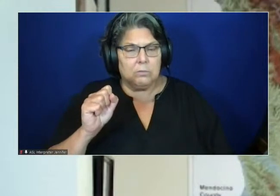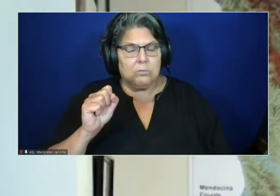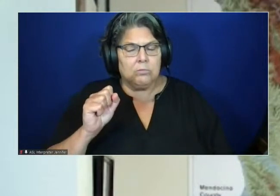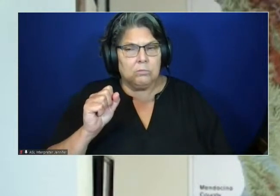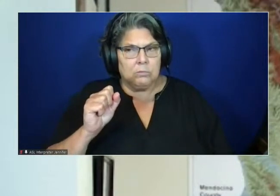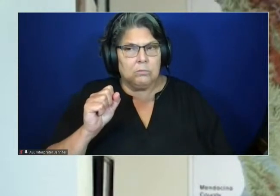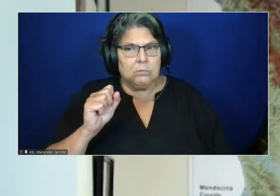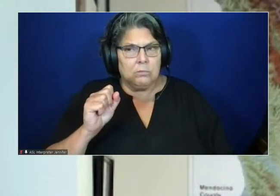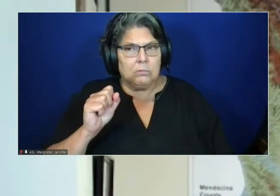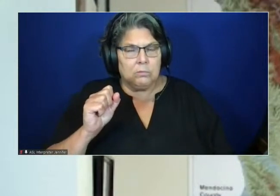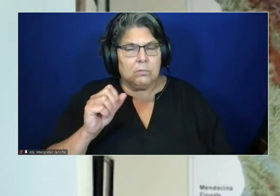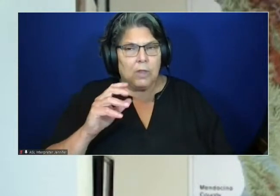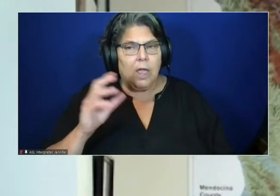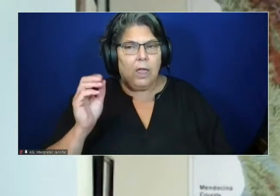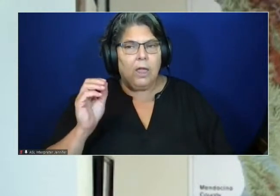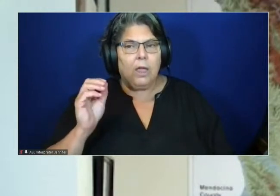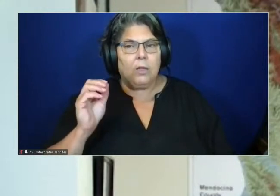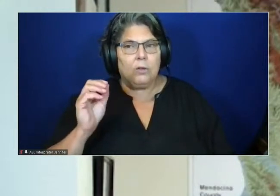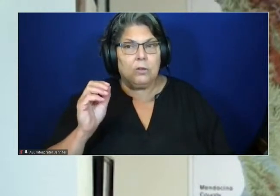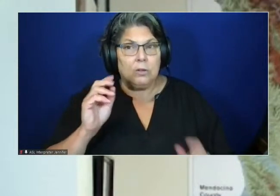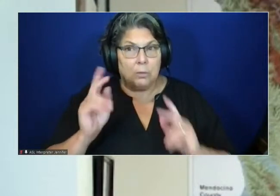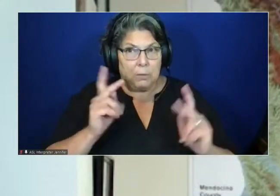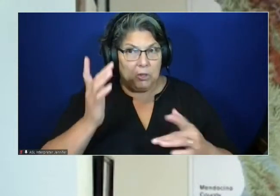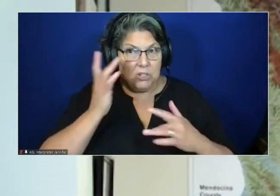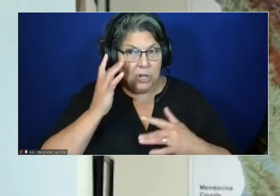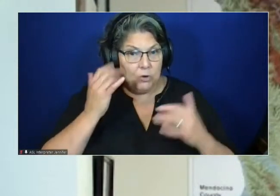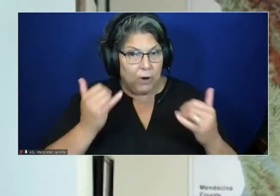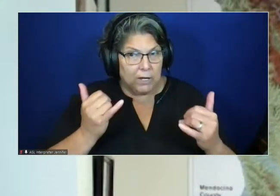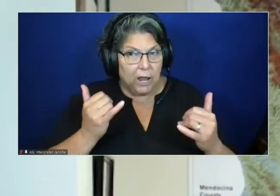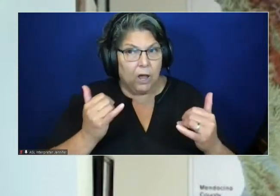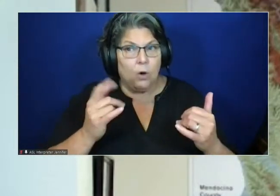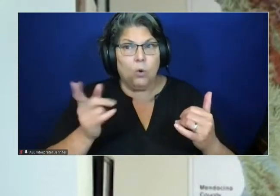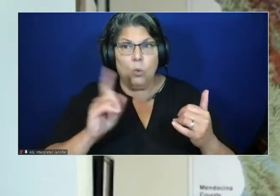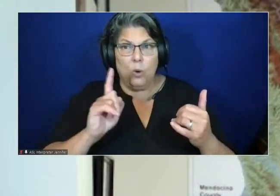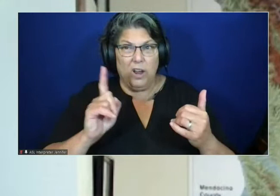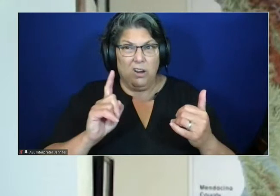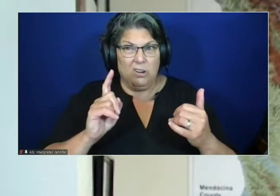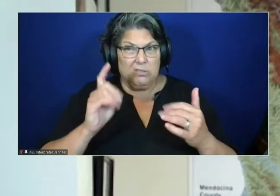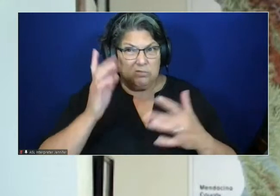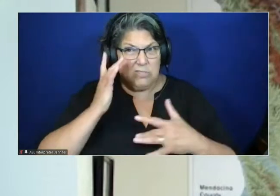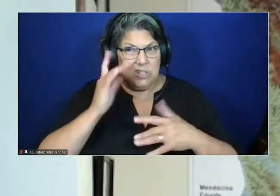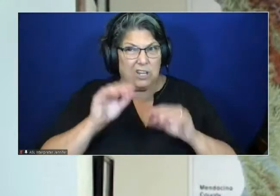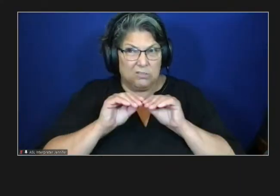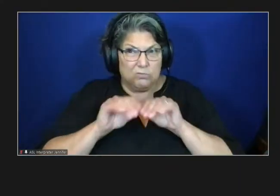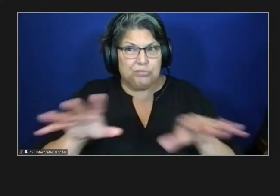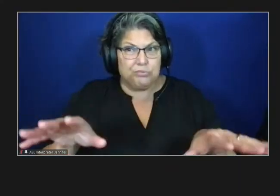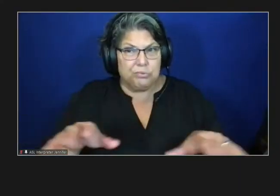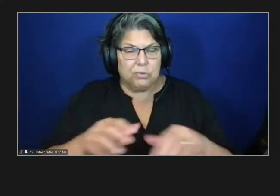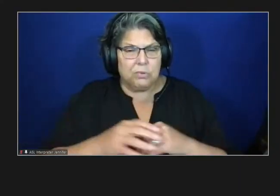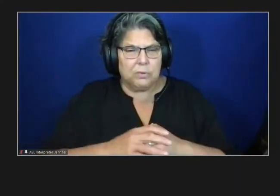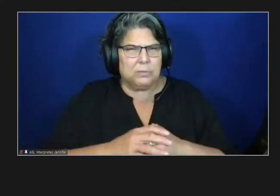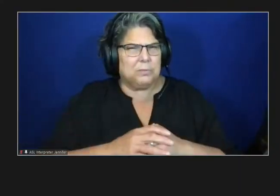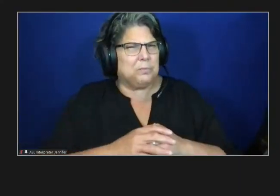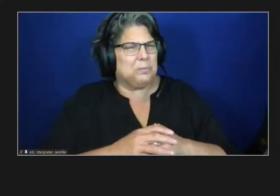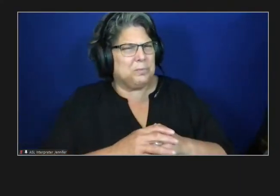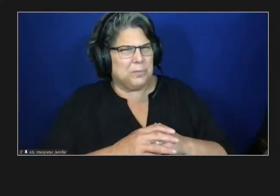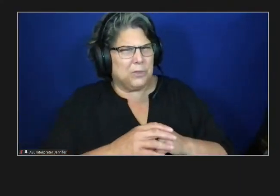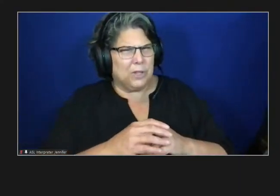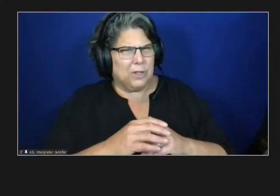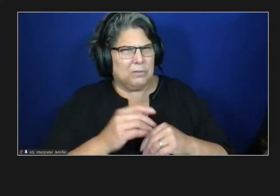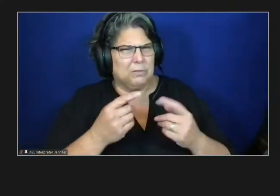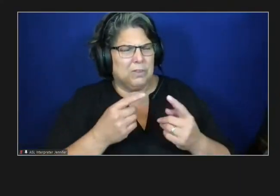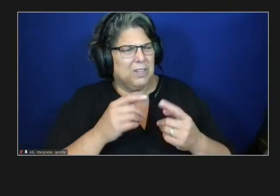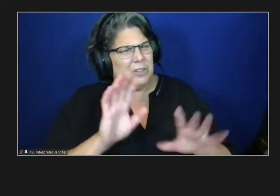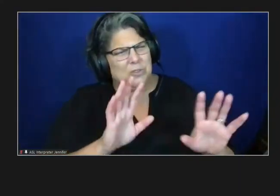have right now that we know are outbreaks. So I'm sorry, we should